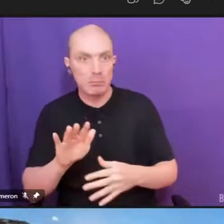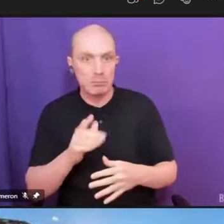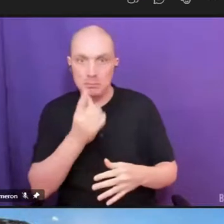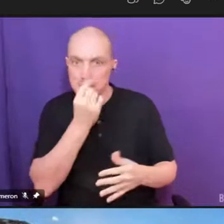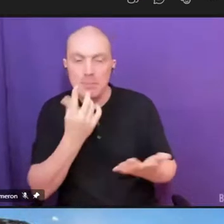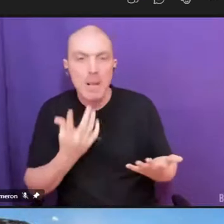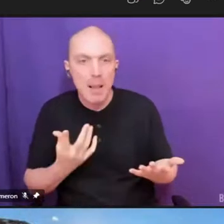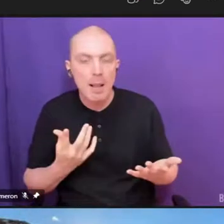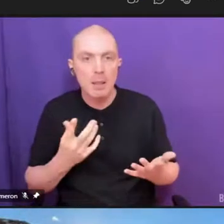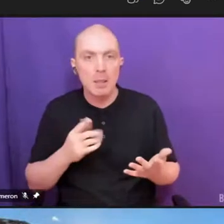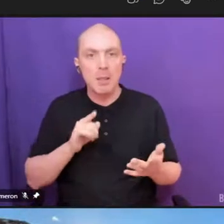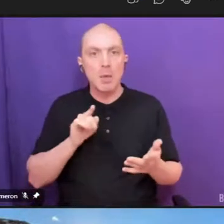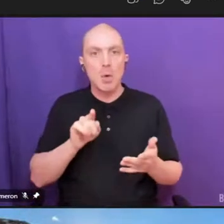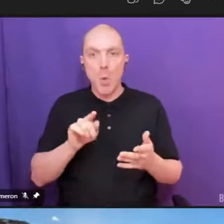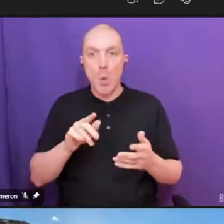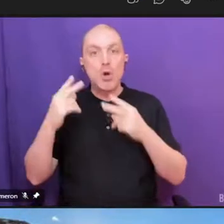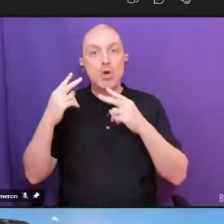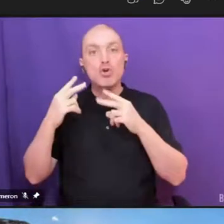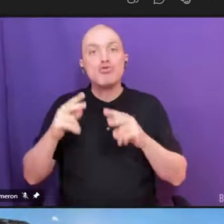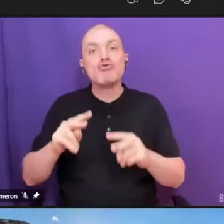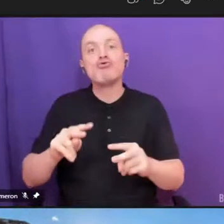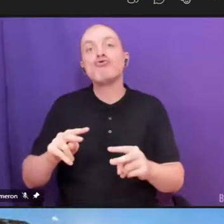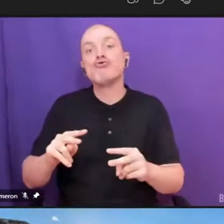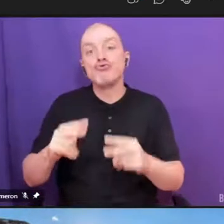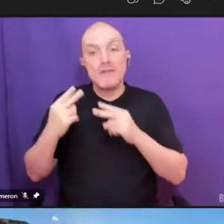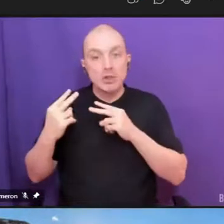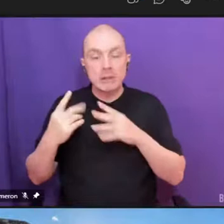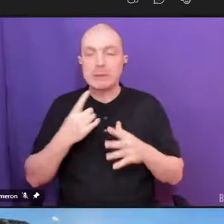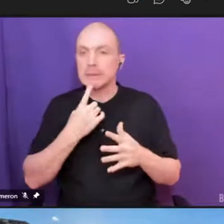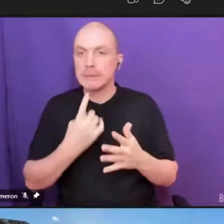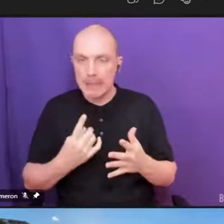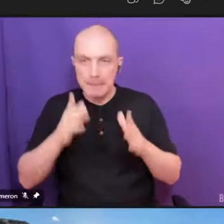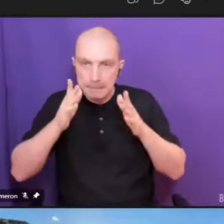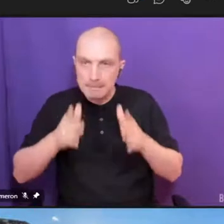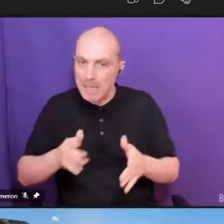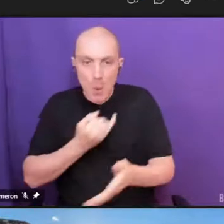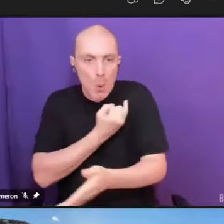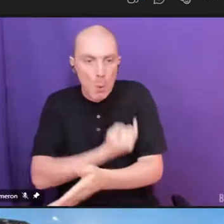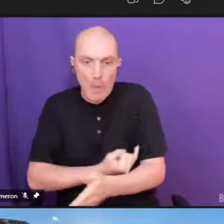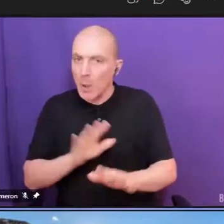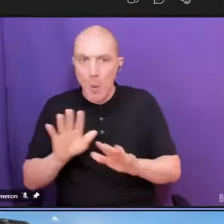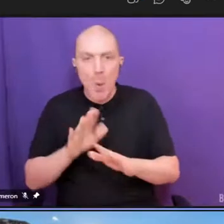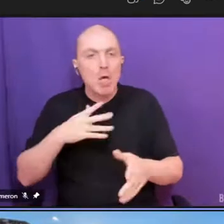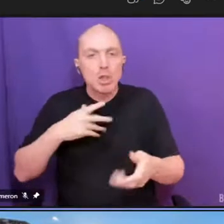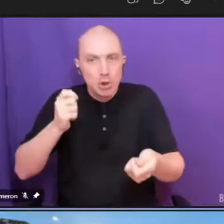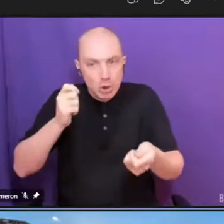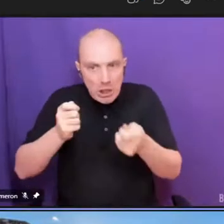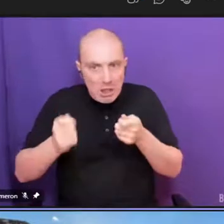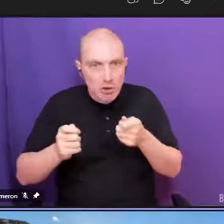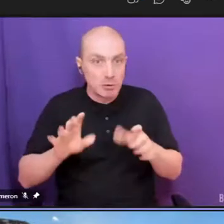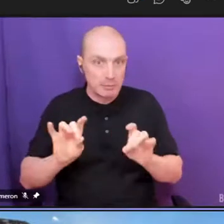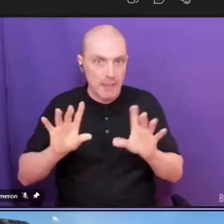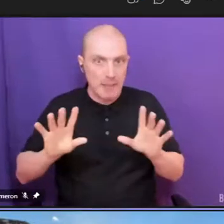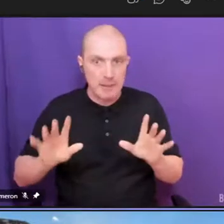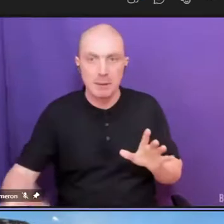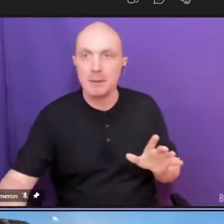any revision, not to weaken the controls, just to change the way in which they're applied. Okay, lovely.